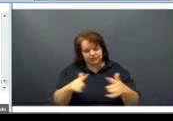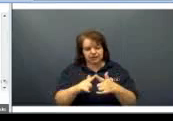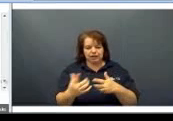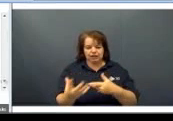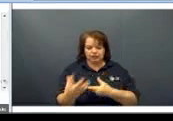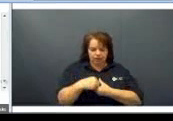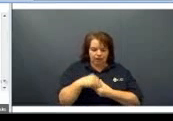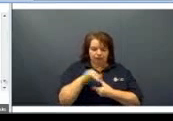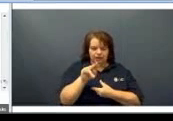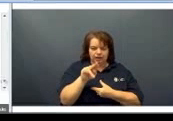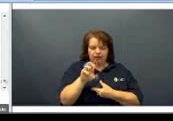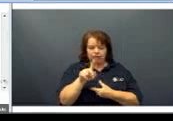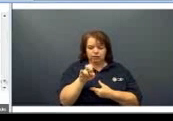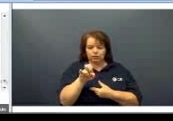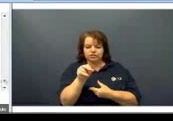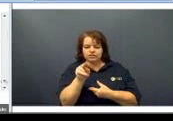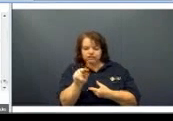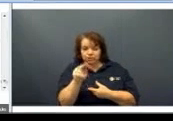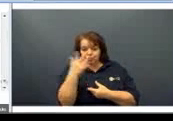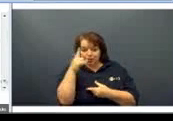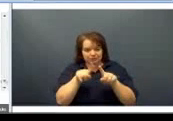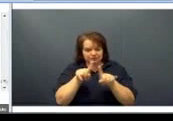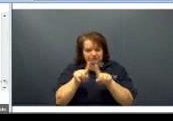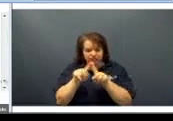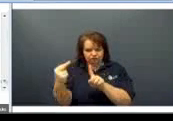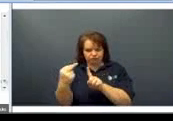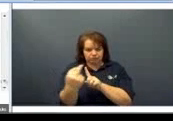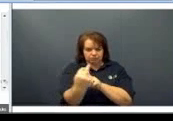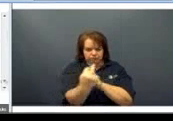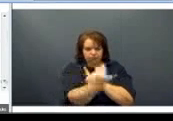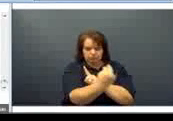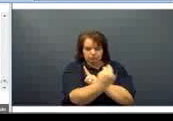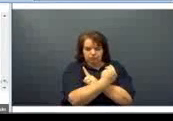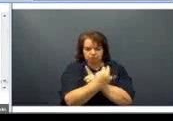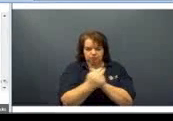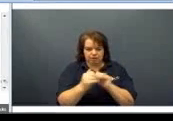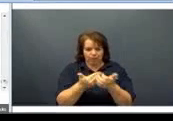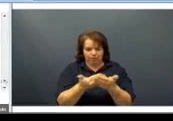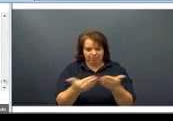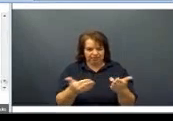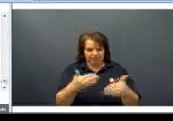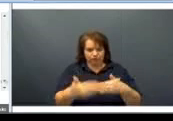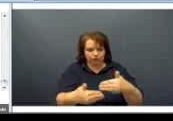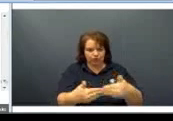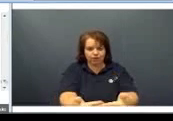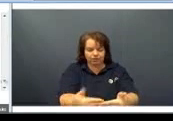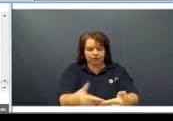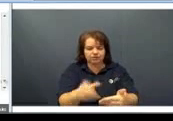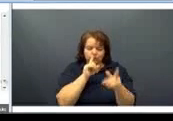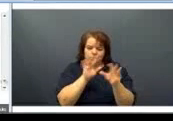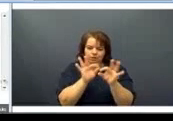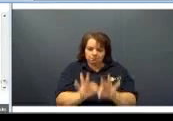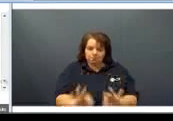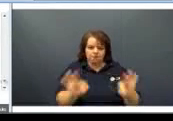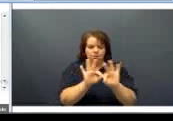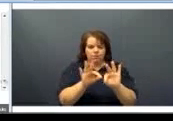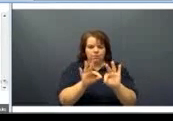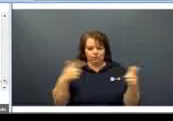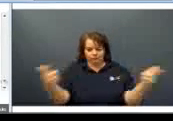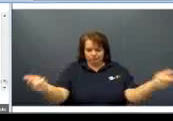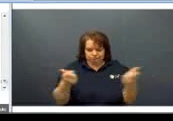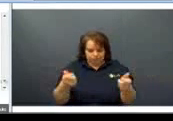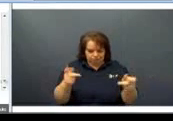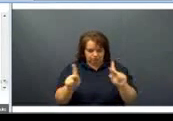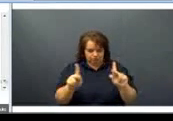diversity and inclusion, because everybody's coming from a different viewpoint and a different look about how things are. So it's